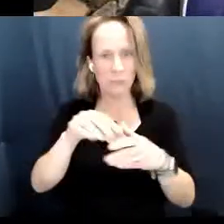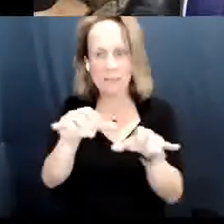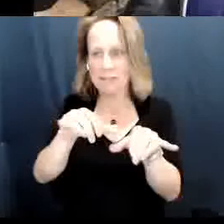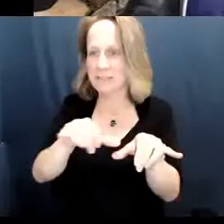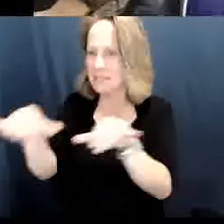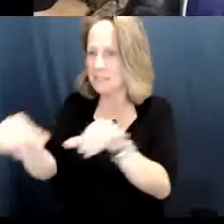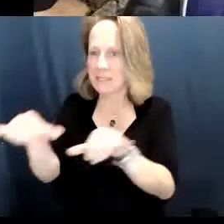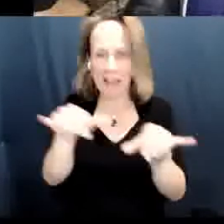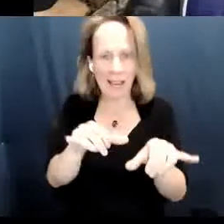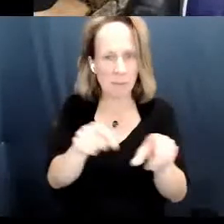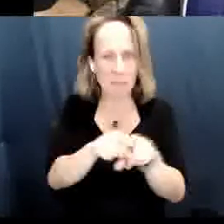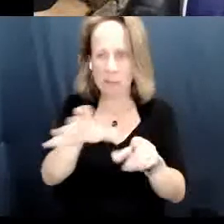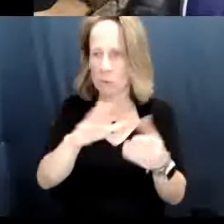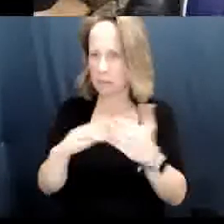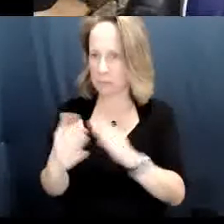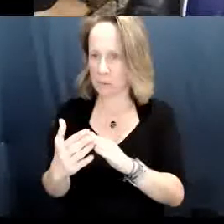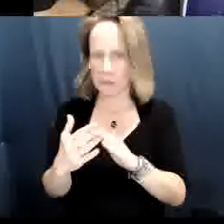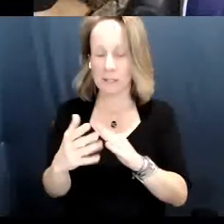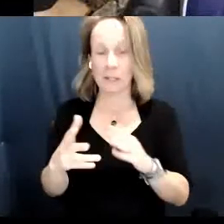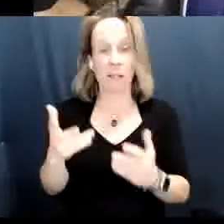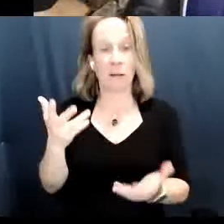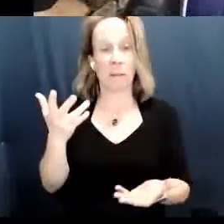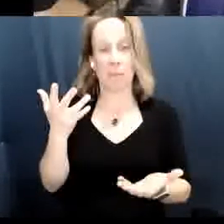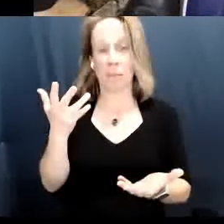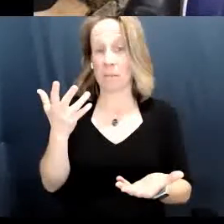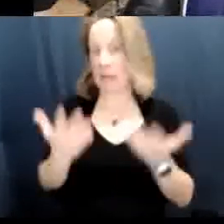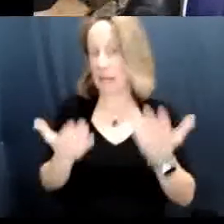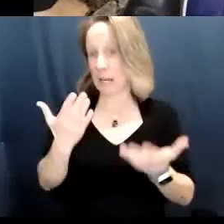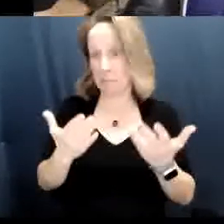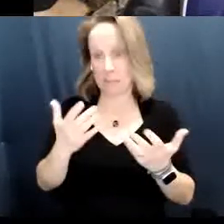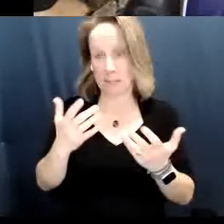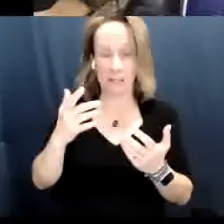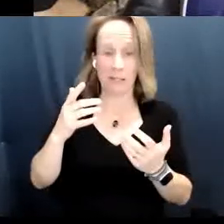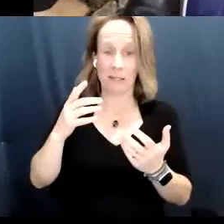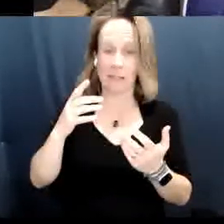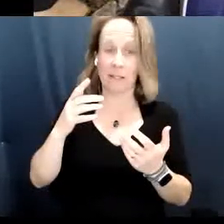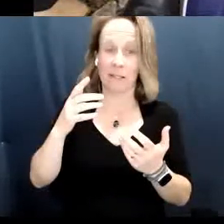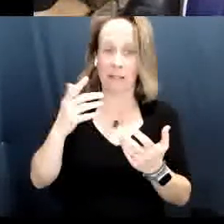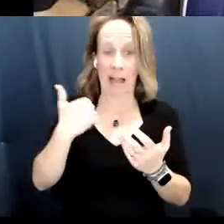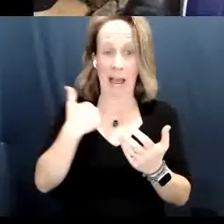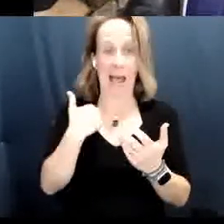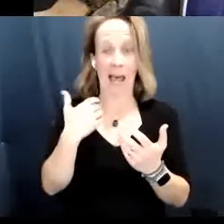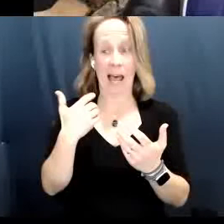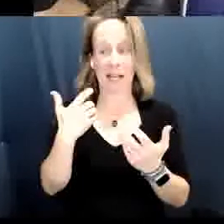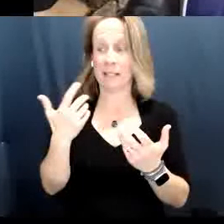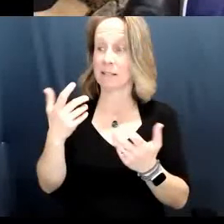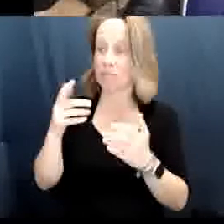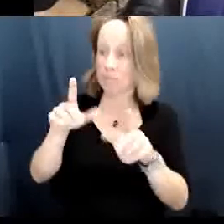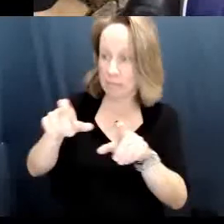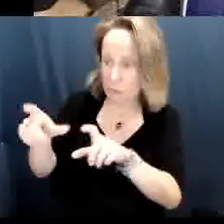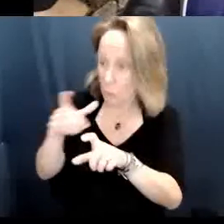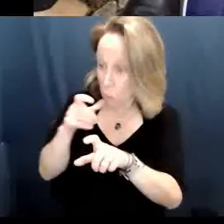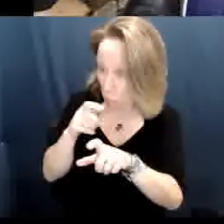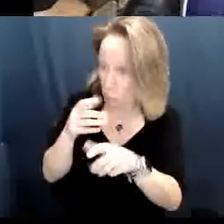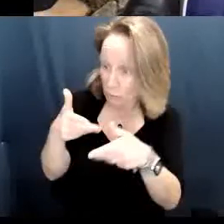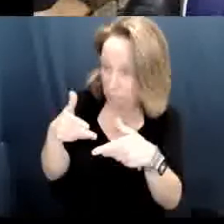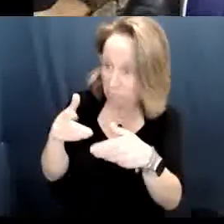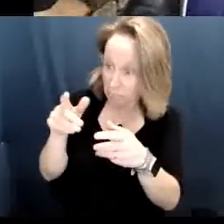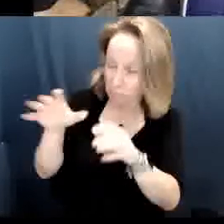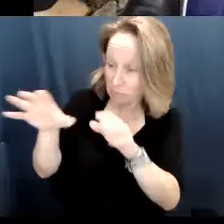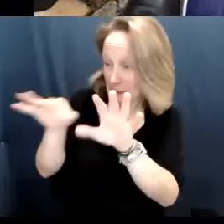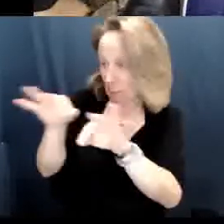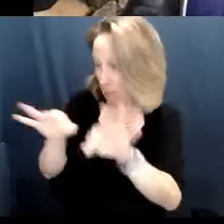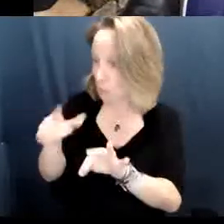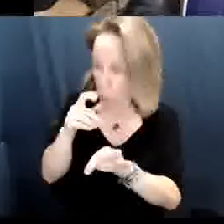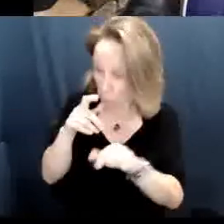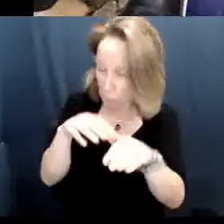would benefit from a group that screens participants, but has no end date. Maybe your support group could have a set